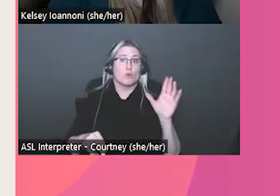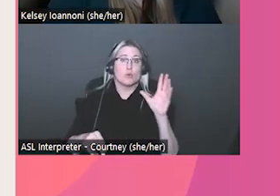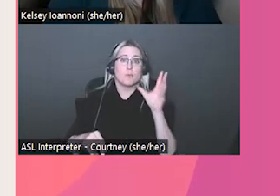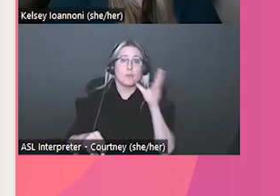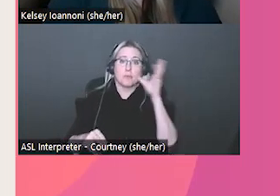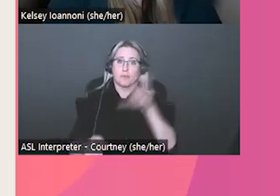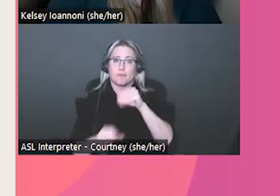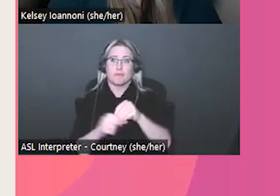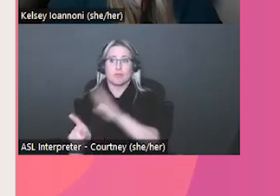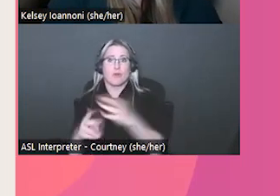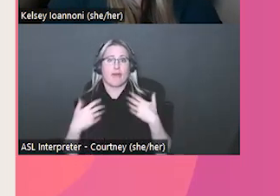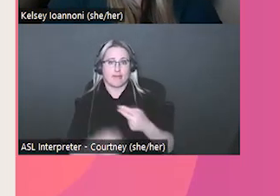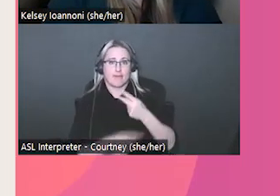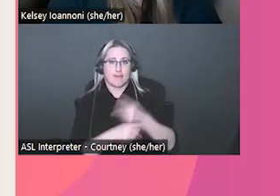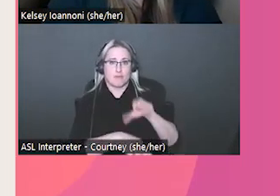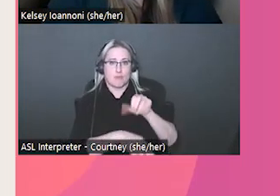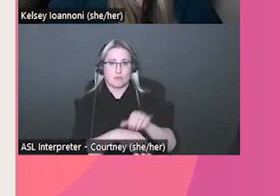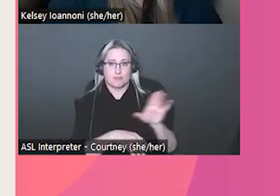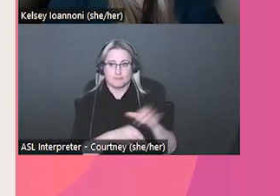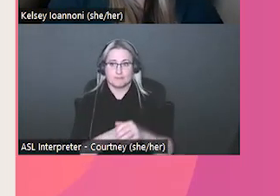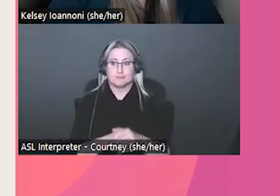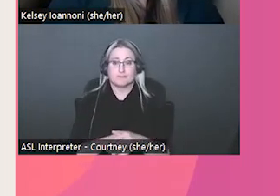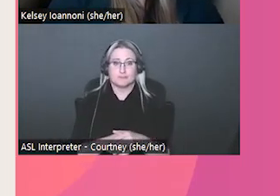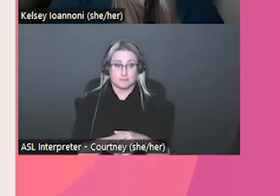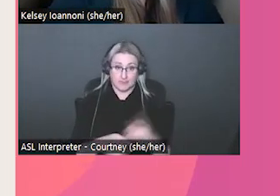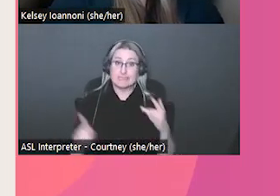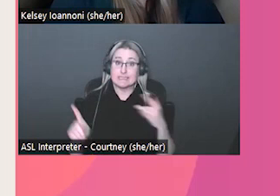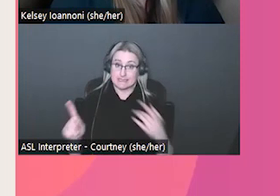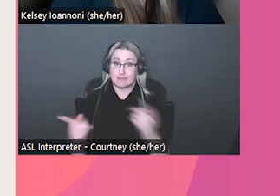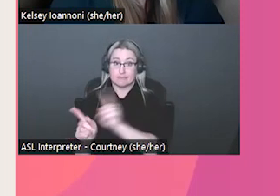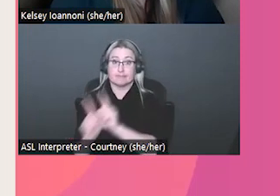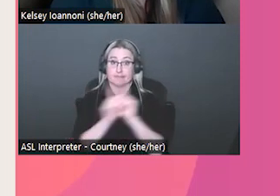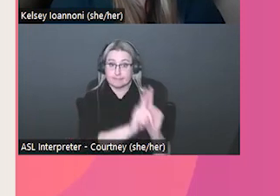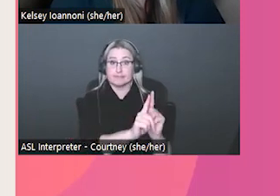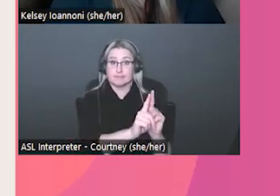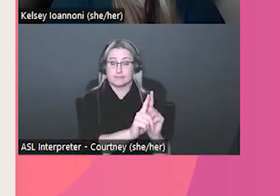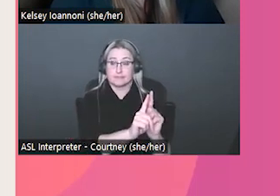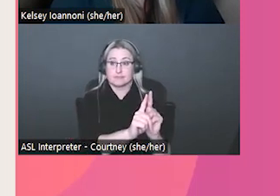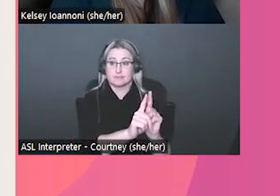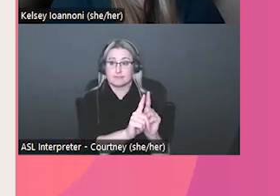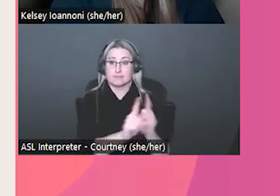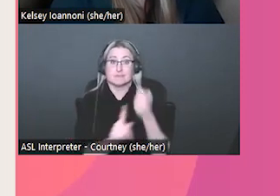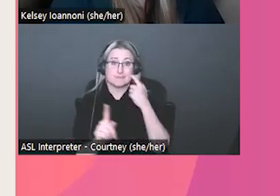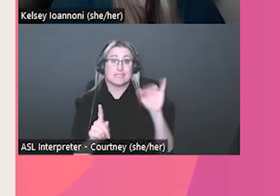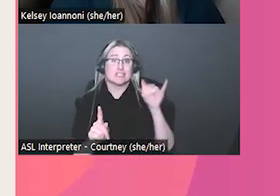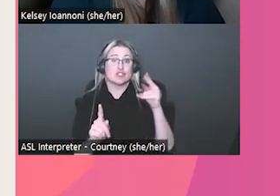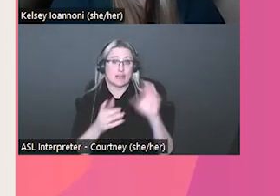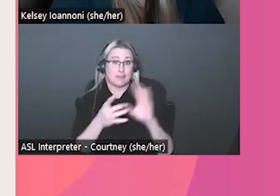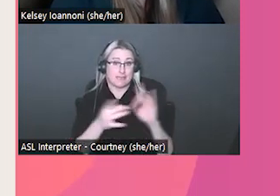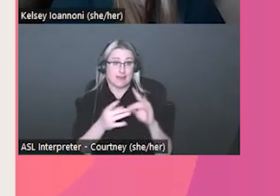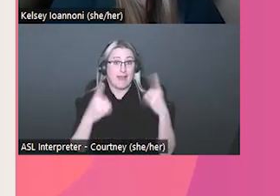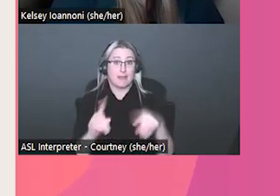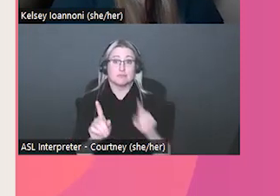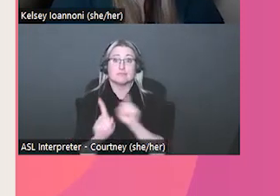appointments. As children and youth, their parents, often their mothers, attended doctor's appointments with them. As Jane mentioned above, this resulted in her